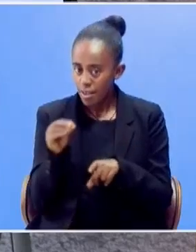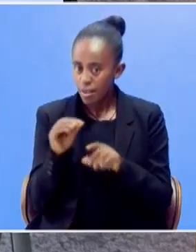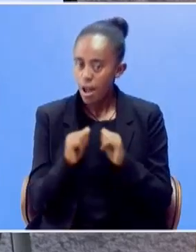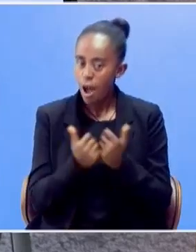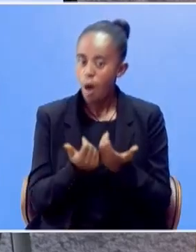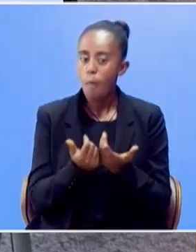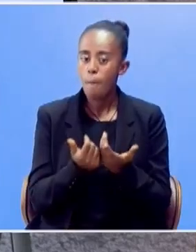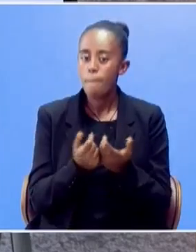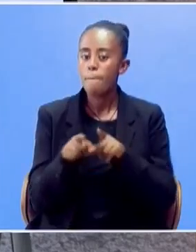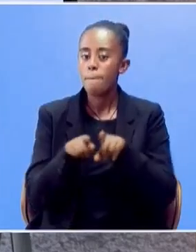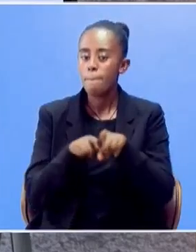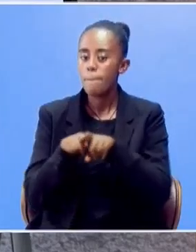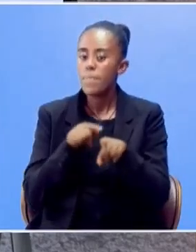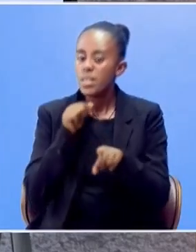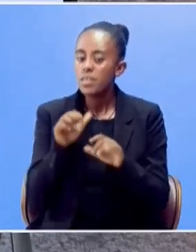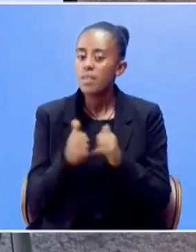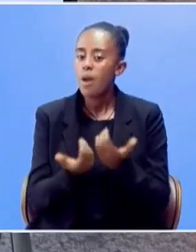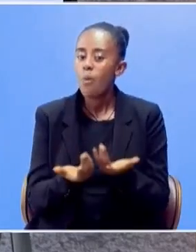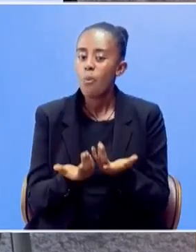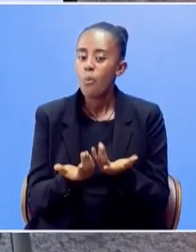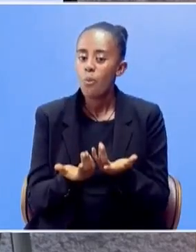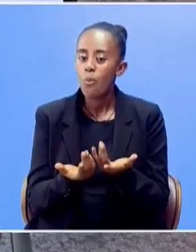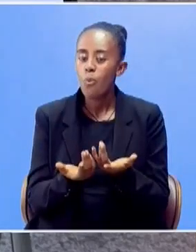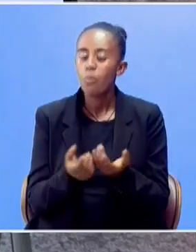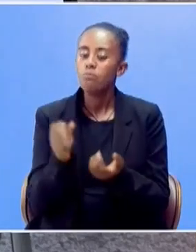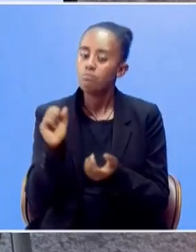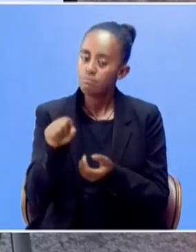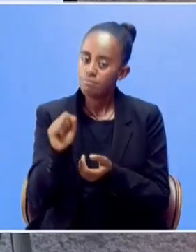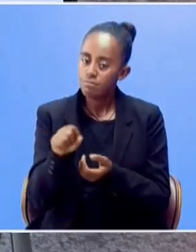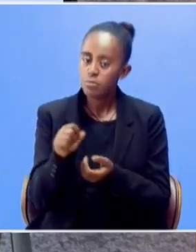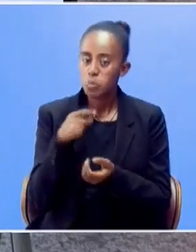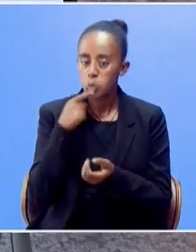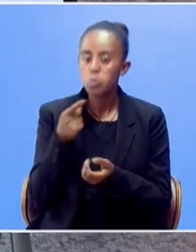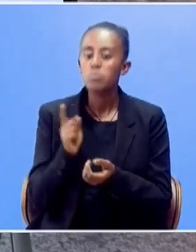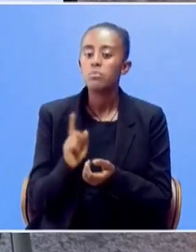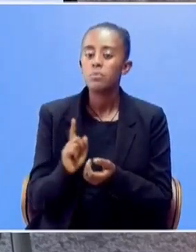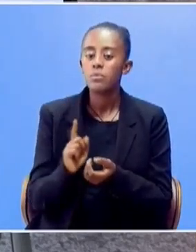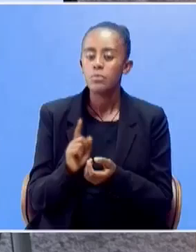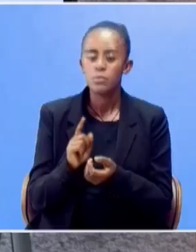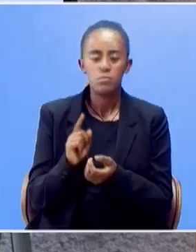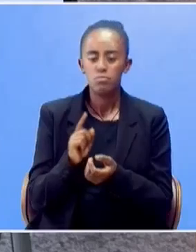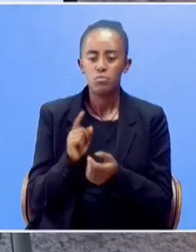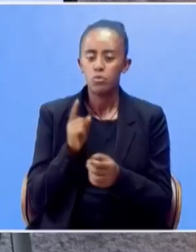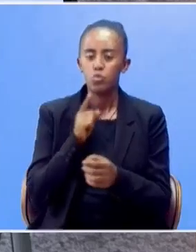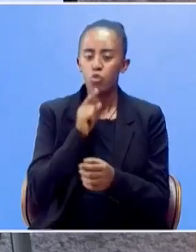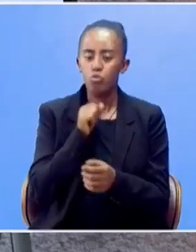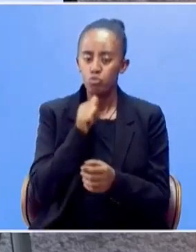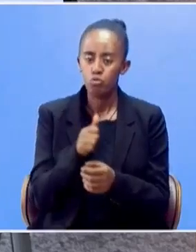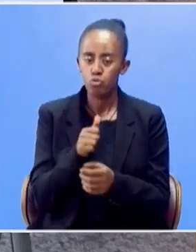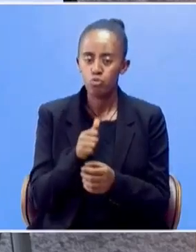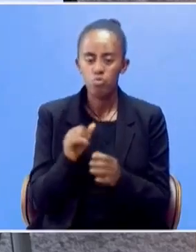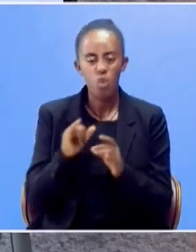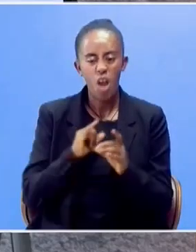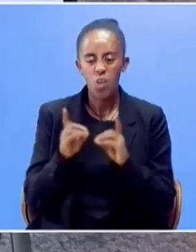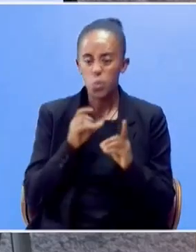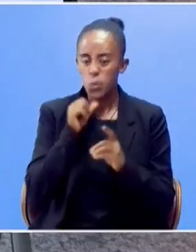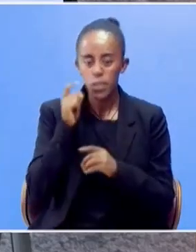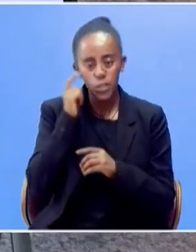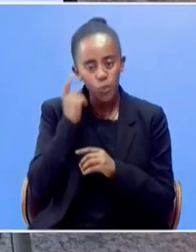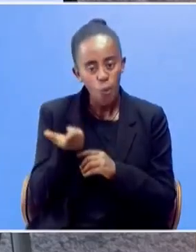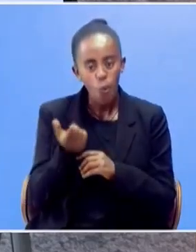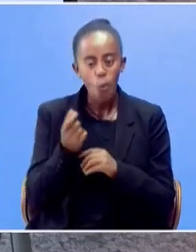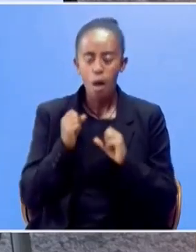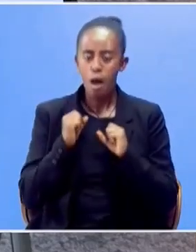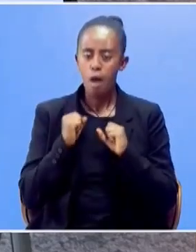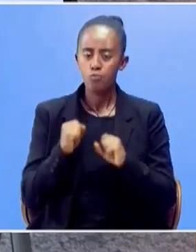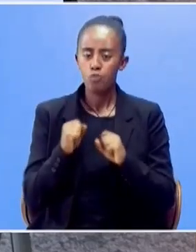about expressing disagreement? Yes, you can say what? That's not true. I don't think so. I